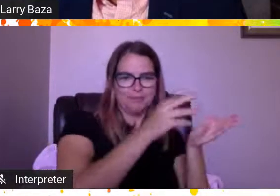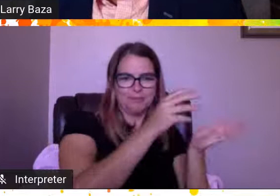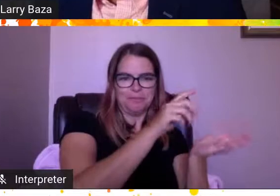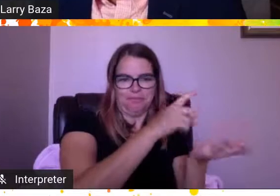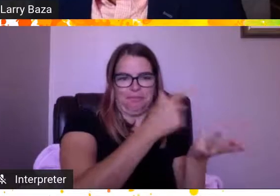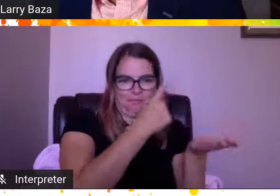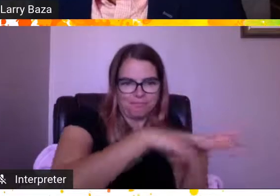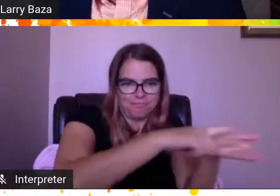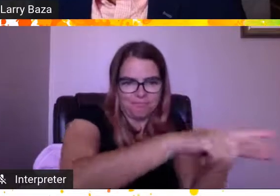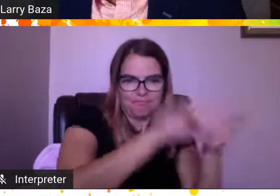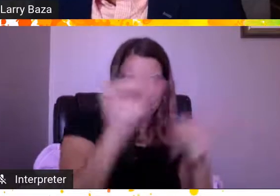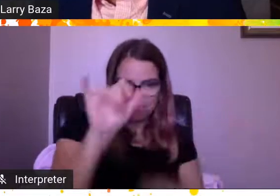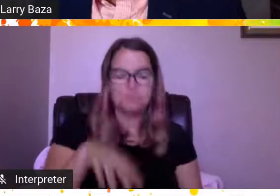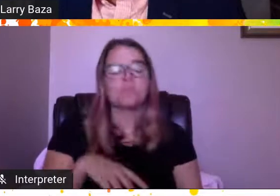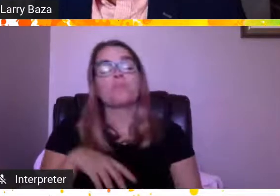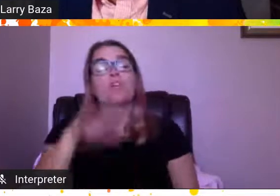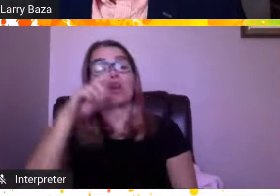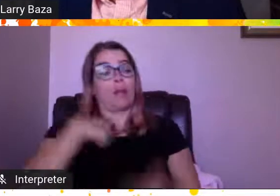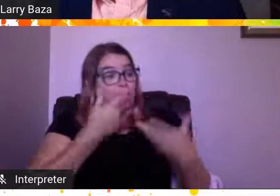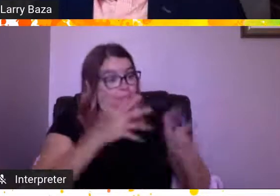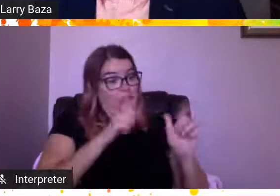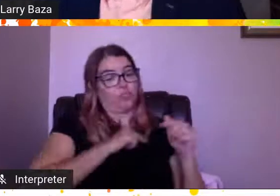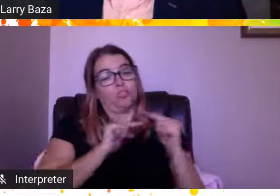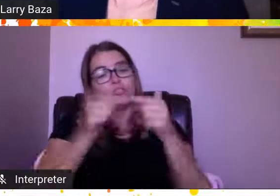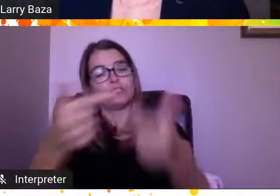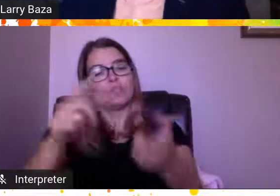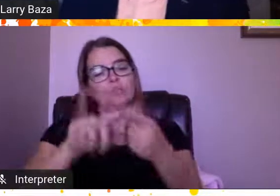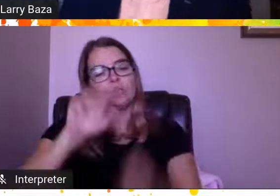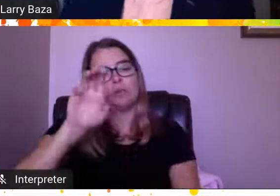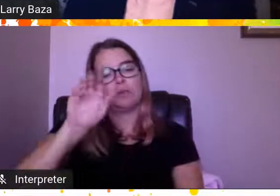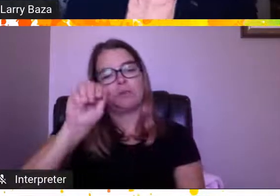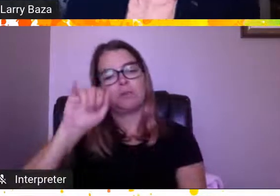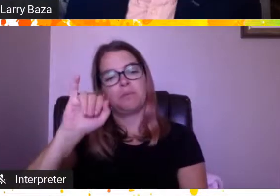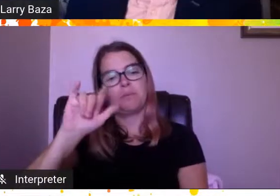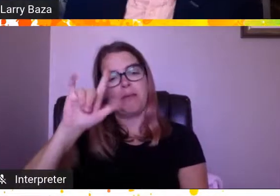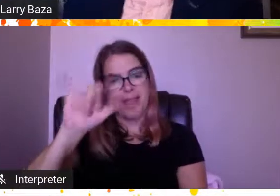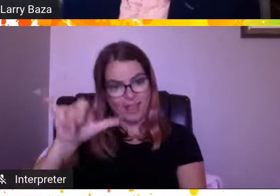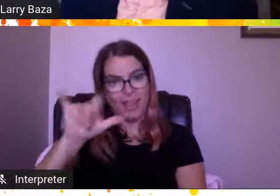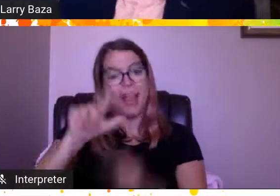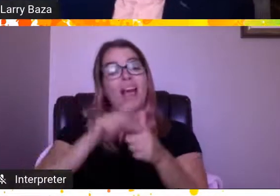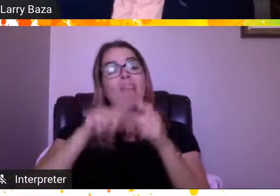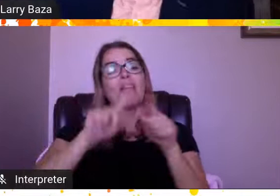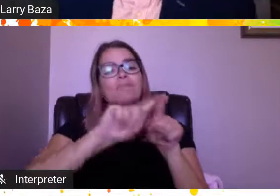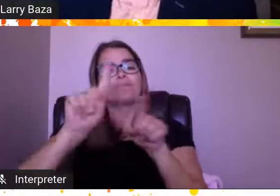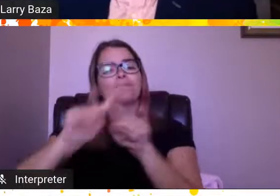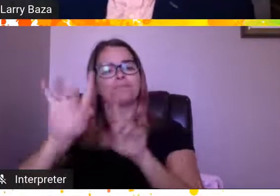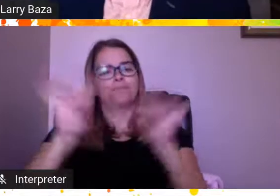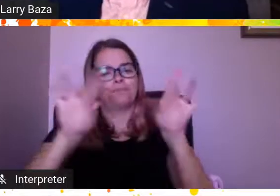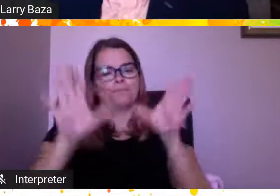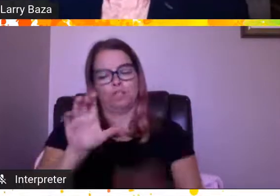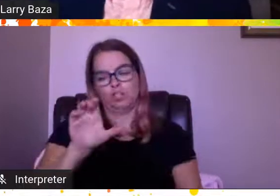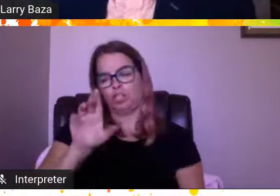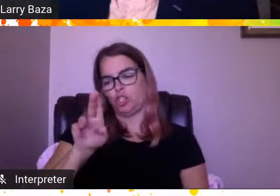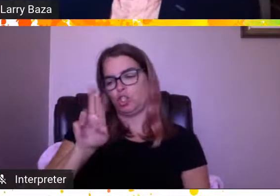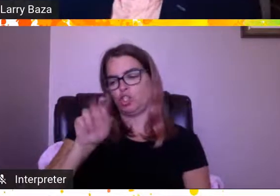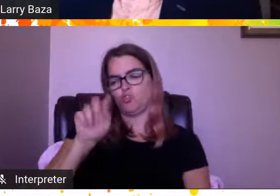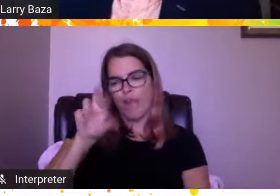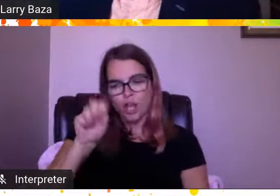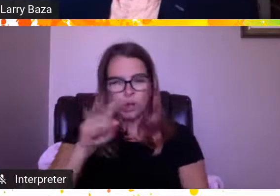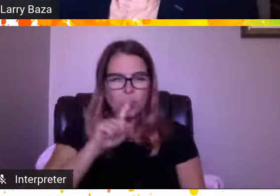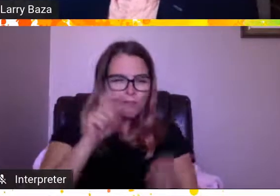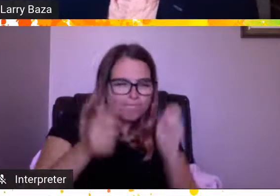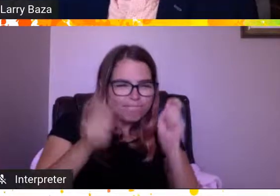done, I passed it on to Bailey, and it went through a kind of line of curators who had their chance to edit, and then our editor, and